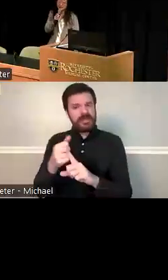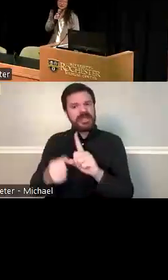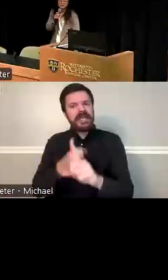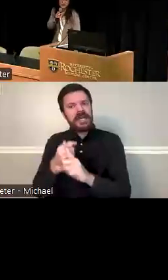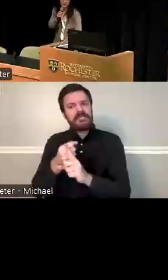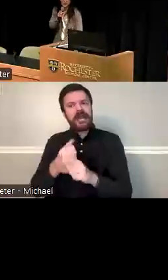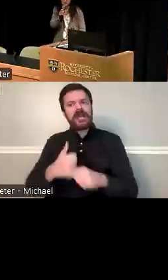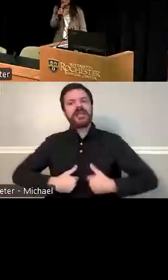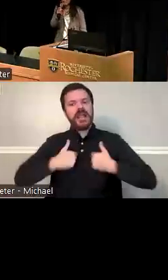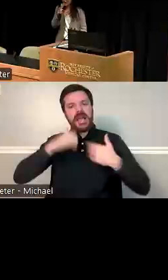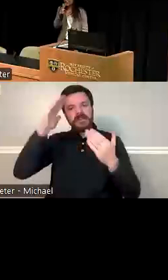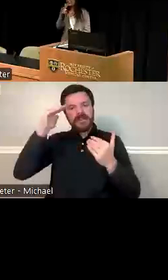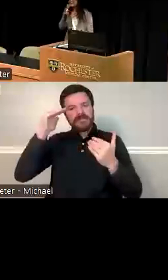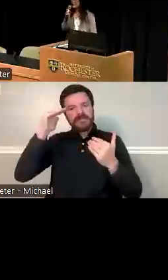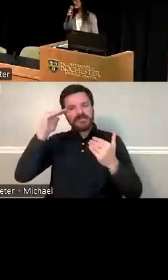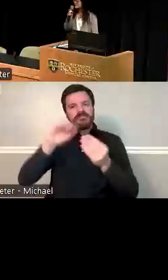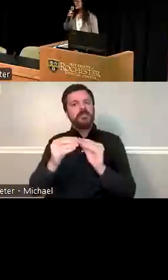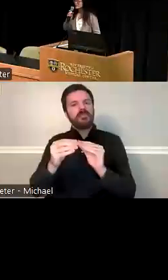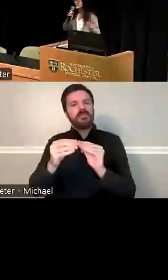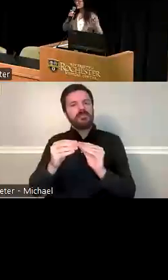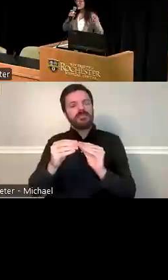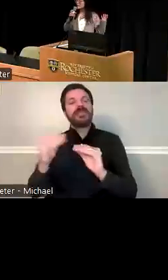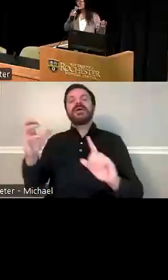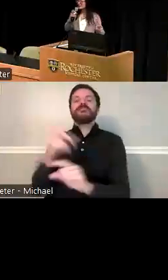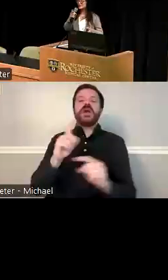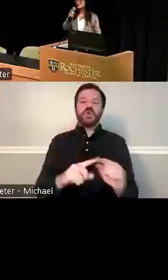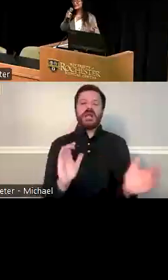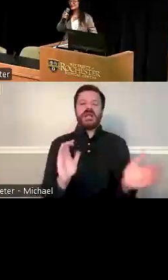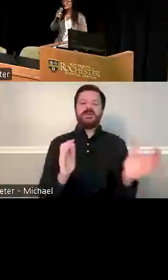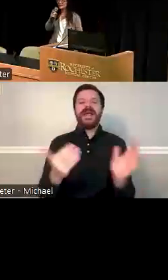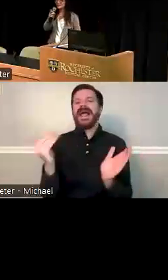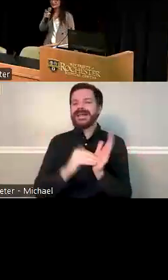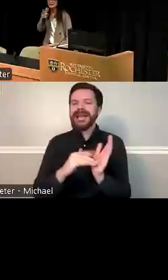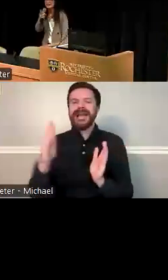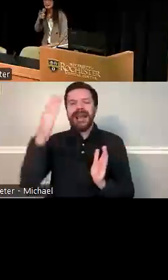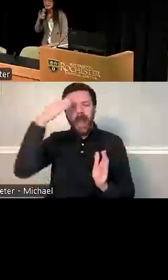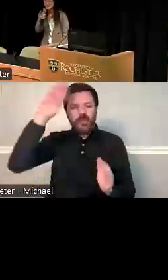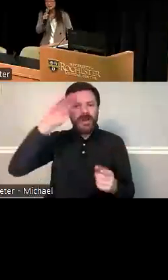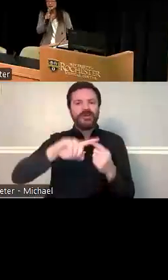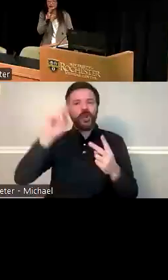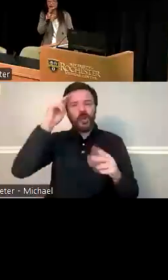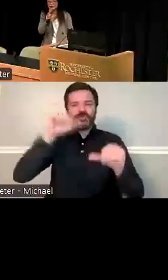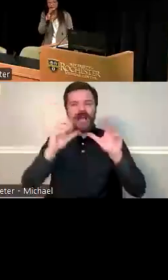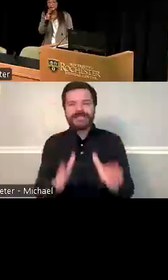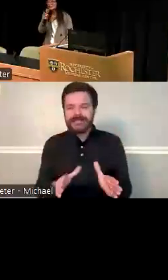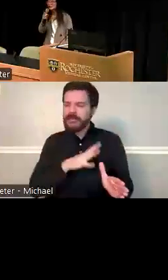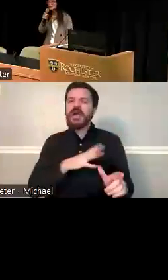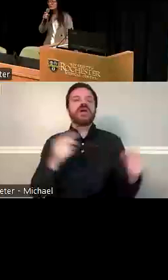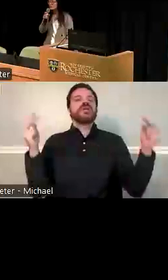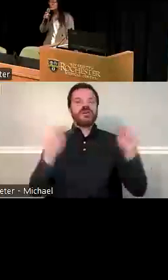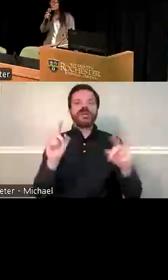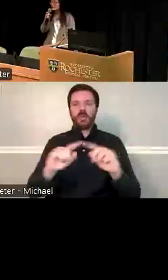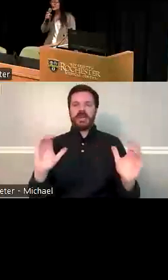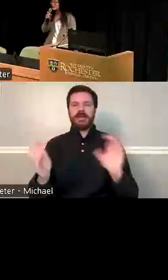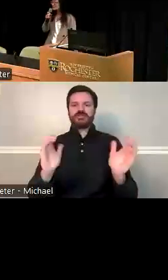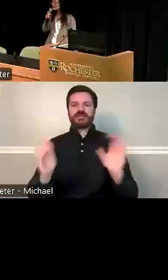Americans. And so they go back to the comparison points, as these are anthropologists and neuroscientists. They go back to the comparison point of